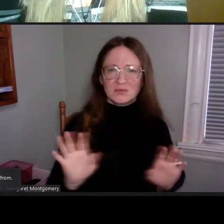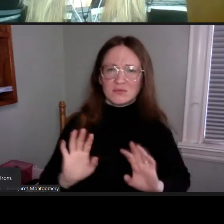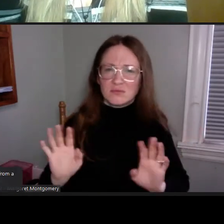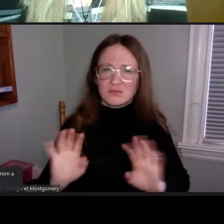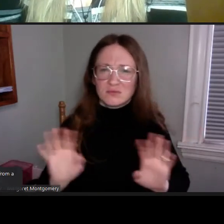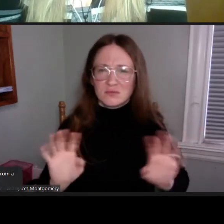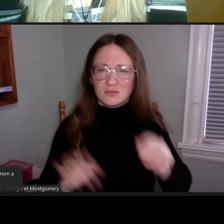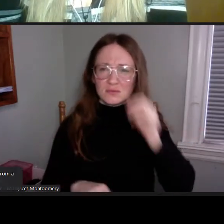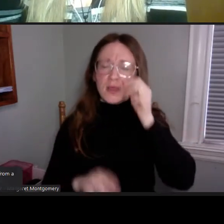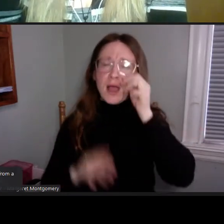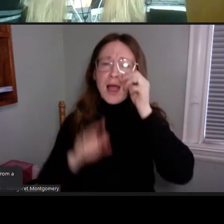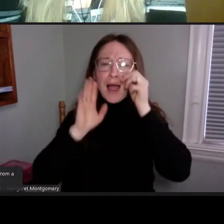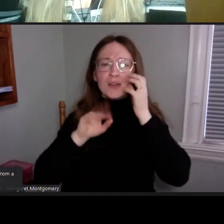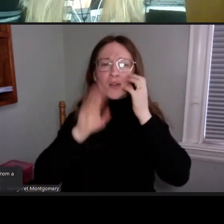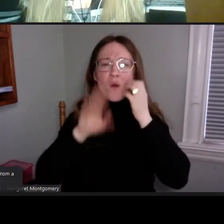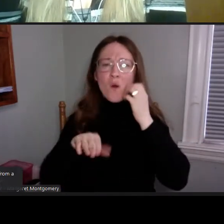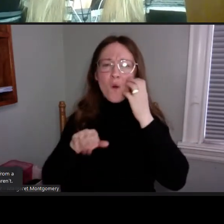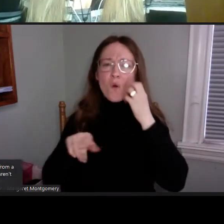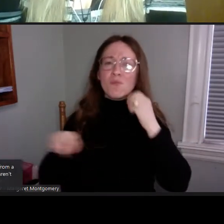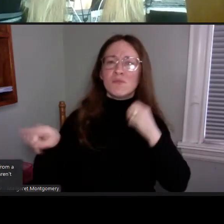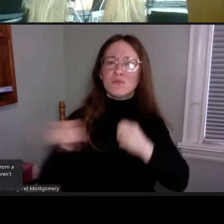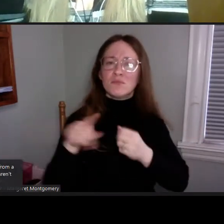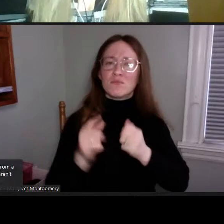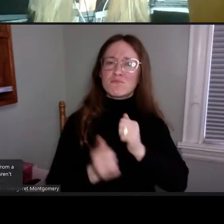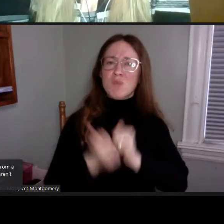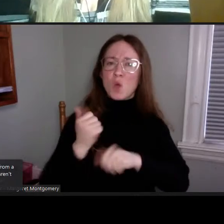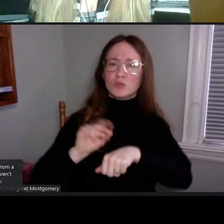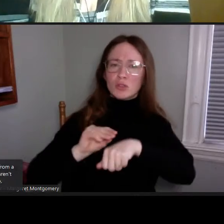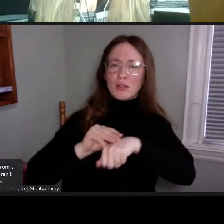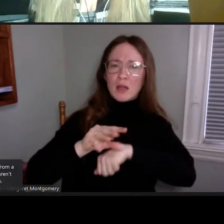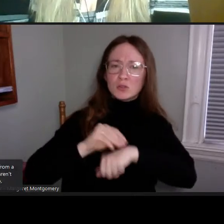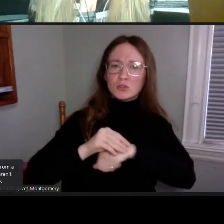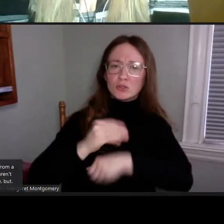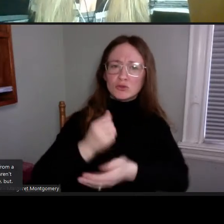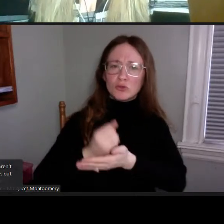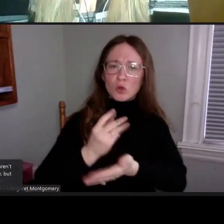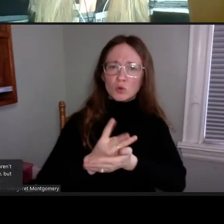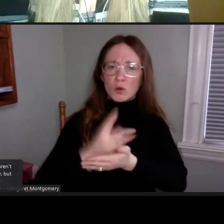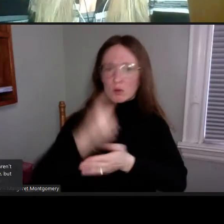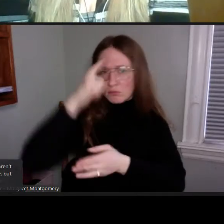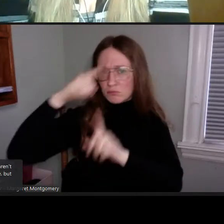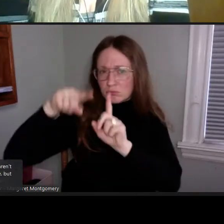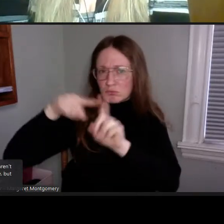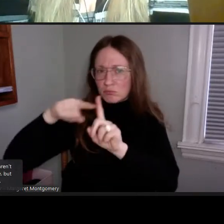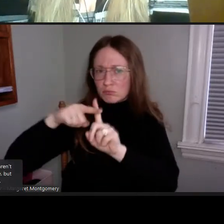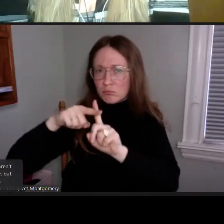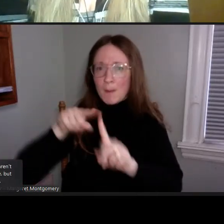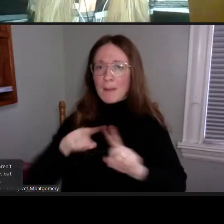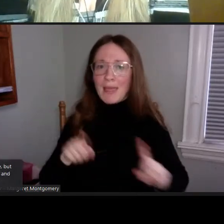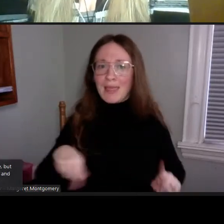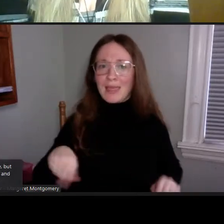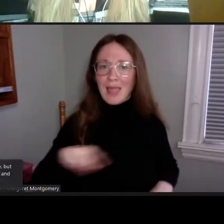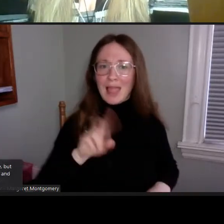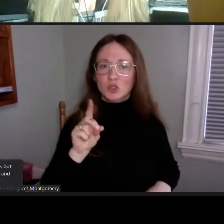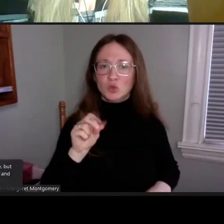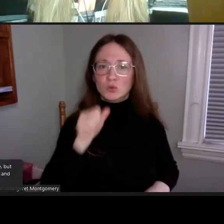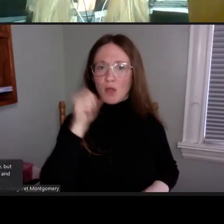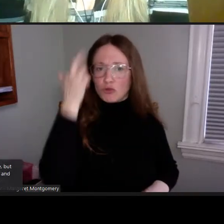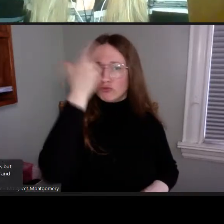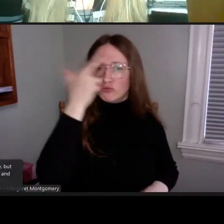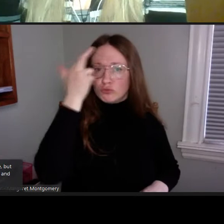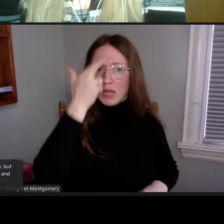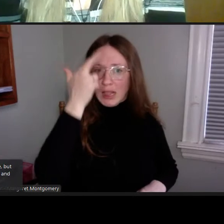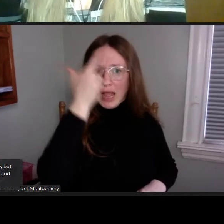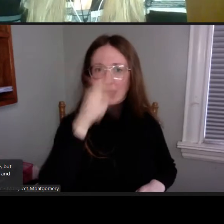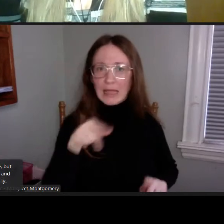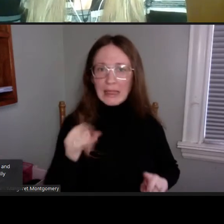from a good space. There are some that aren't, but many are coming from a good space, but they just don't realize what they're doing, and they just don't see what